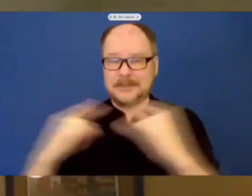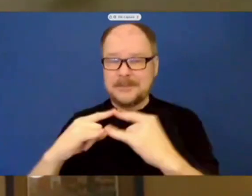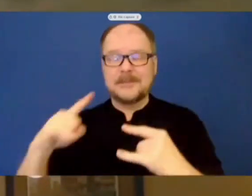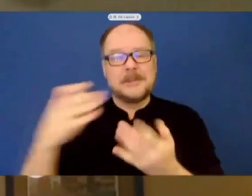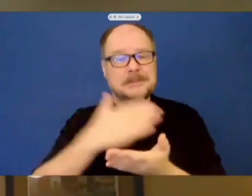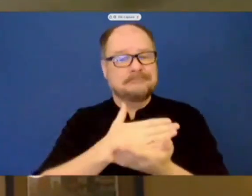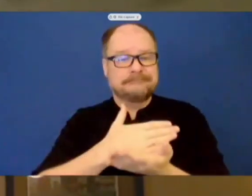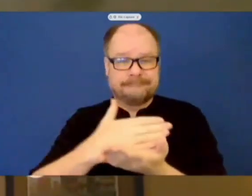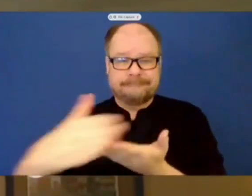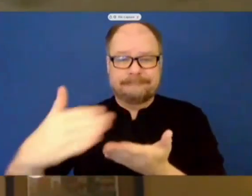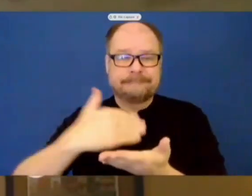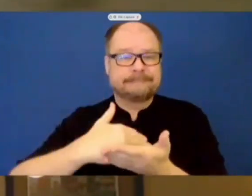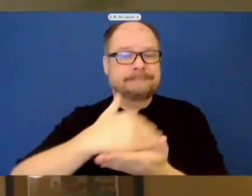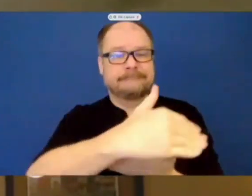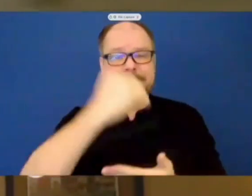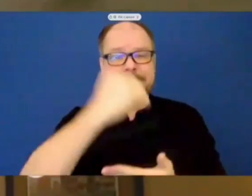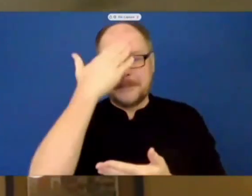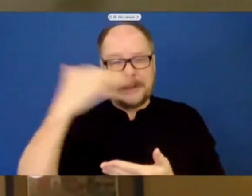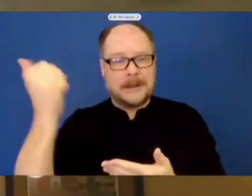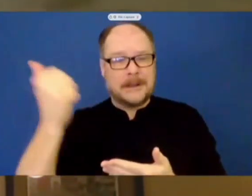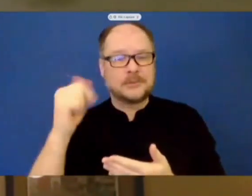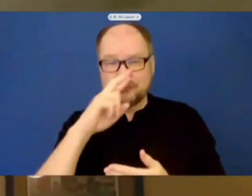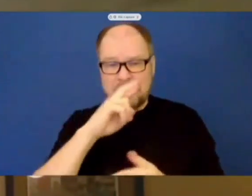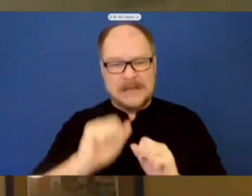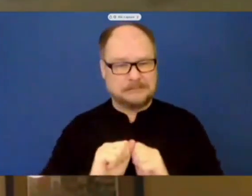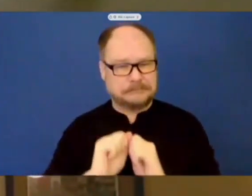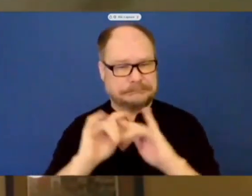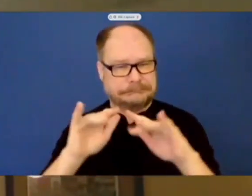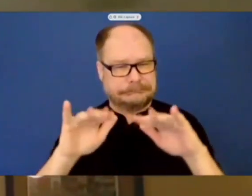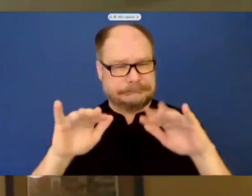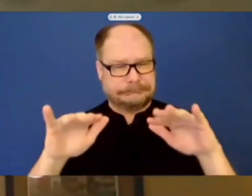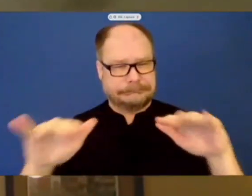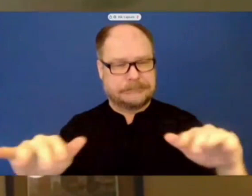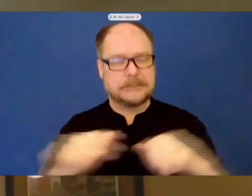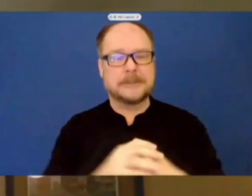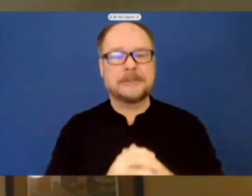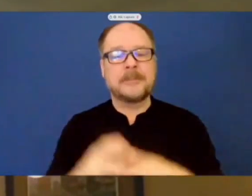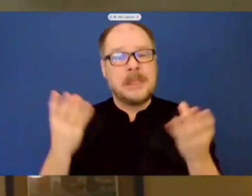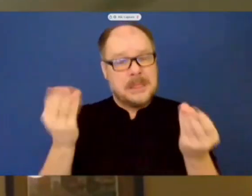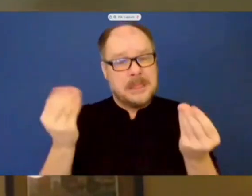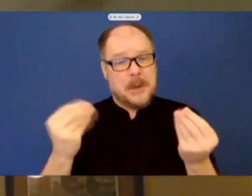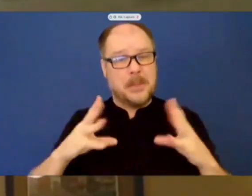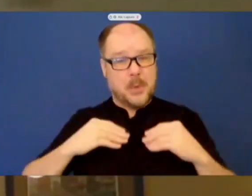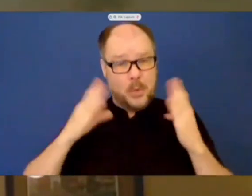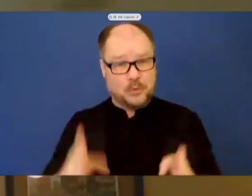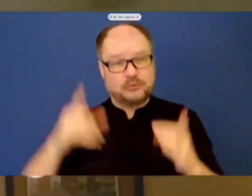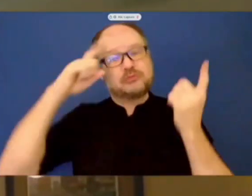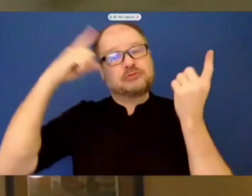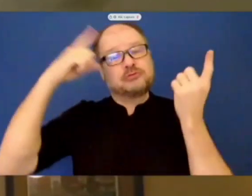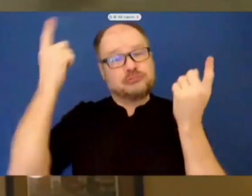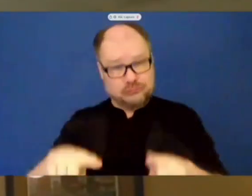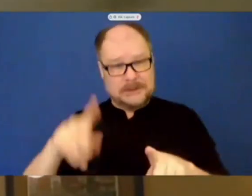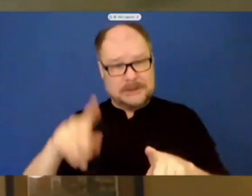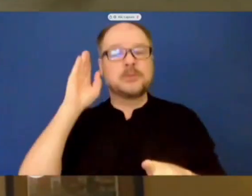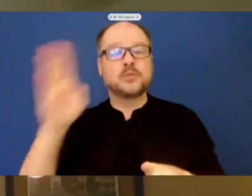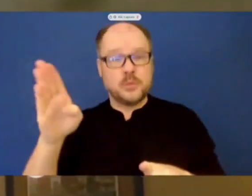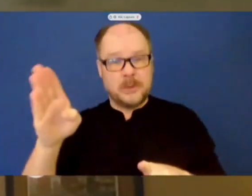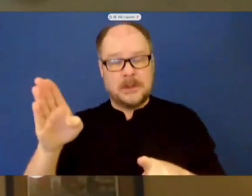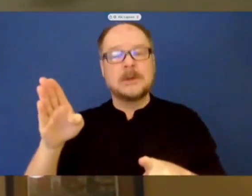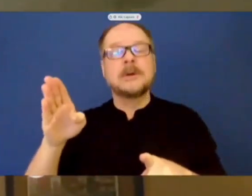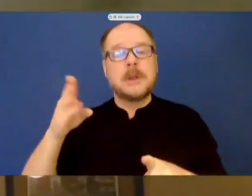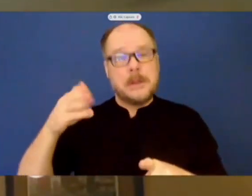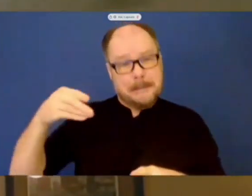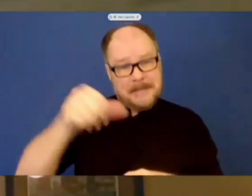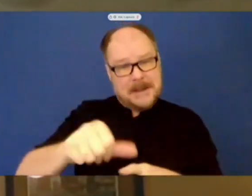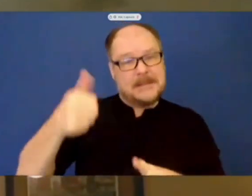those living there and the larger community. The property owners have agreed to clean the area and eradicate the rats at their expense once